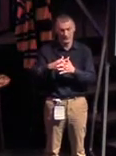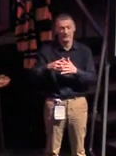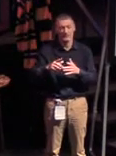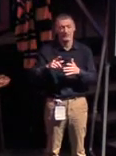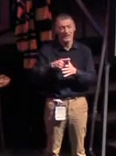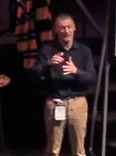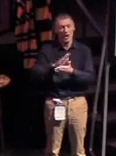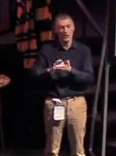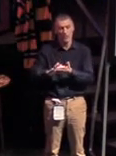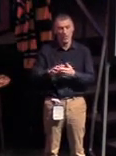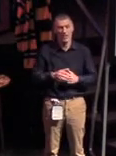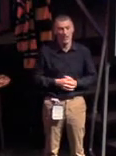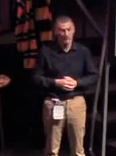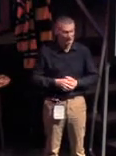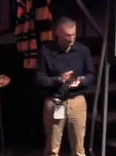Huxtable.